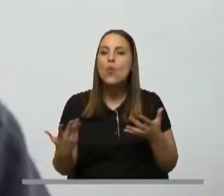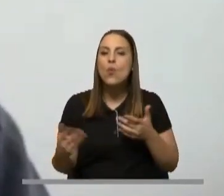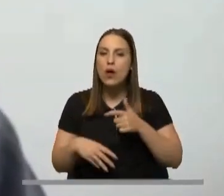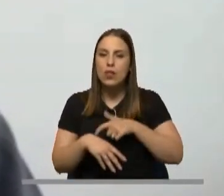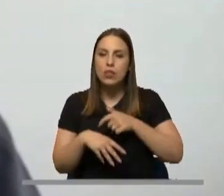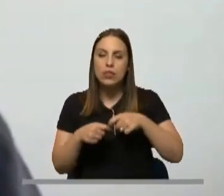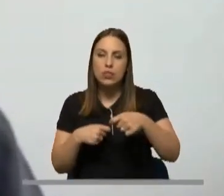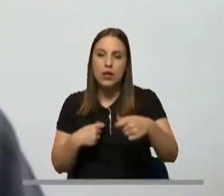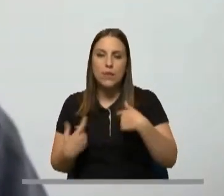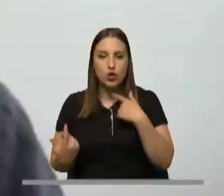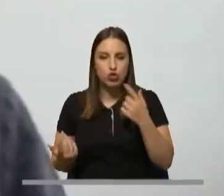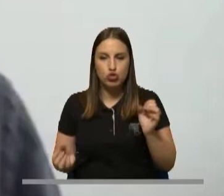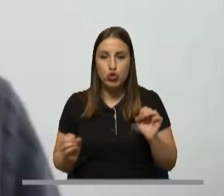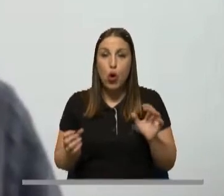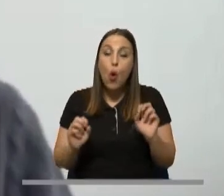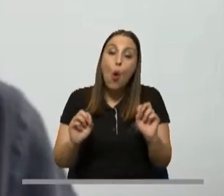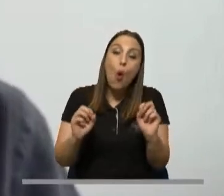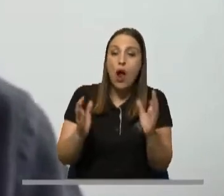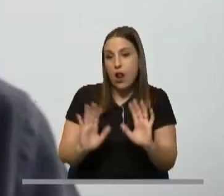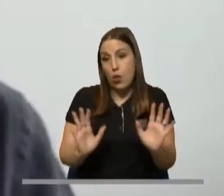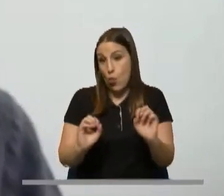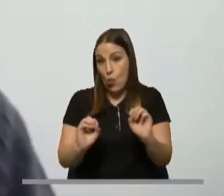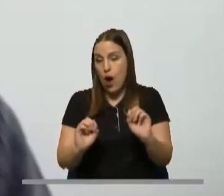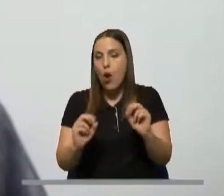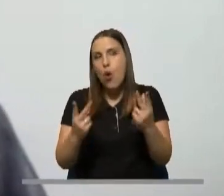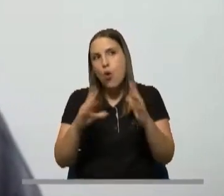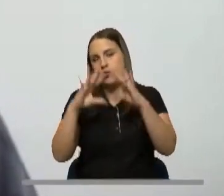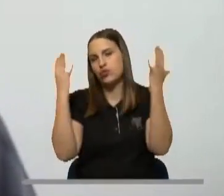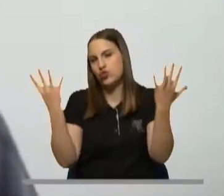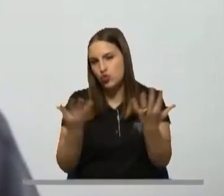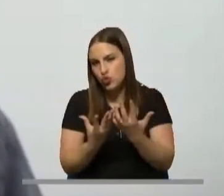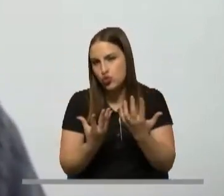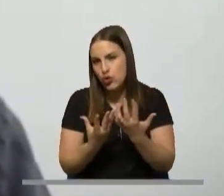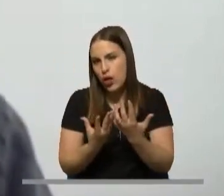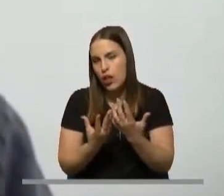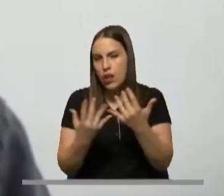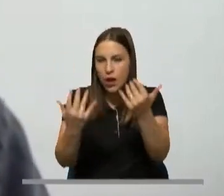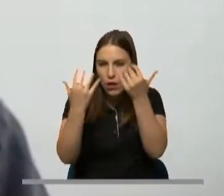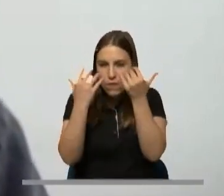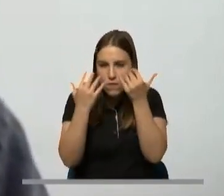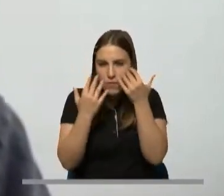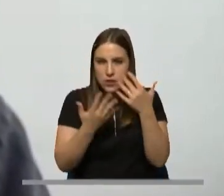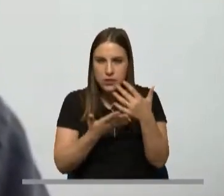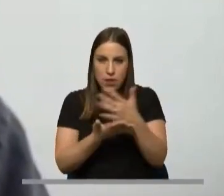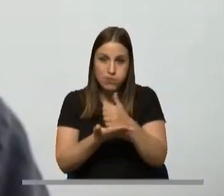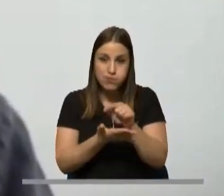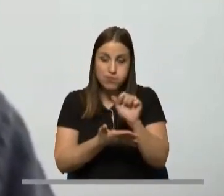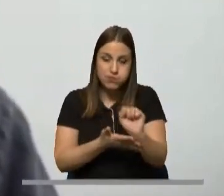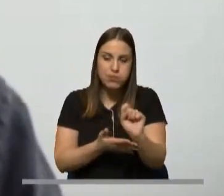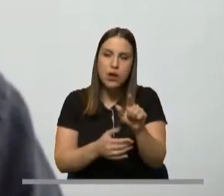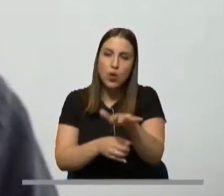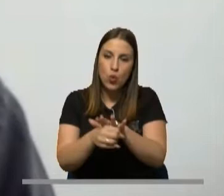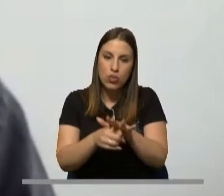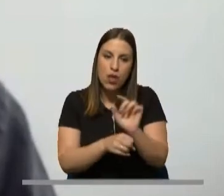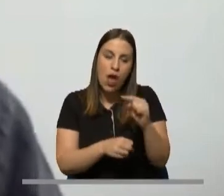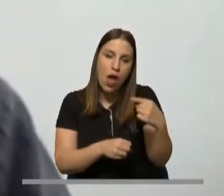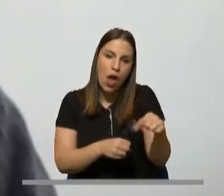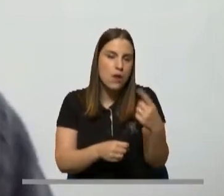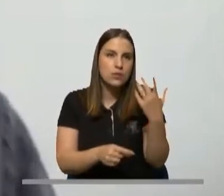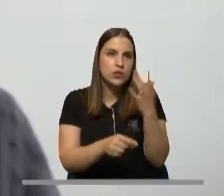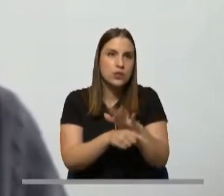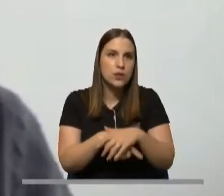term. Or more generally, data obtained in one context, for